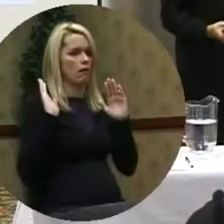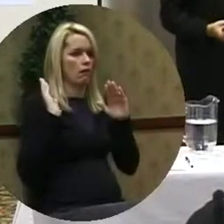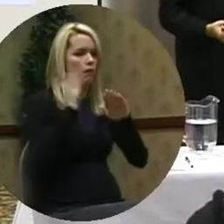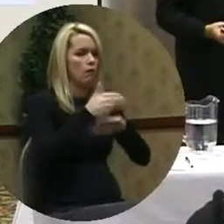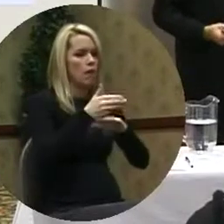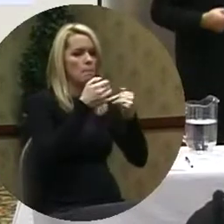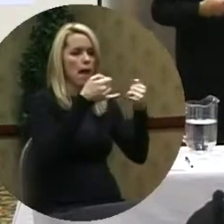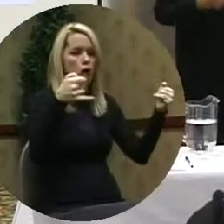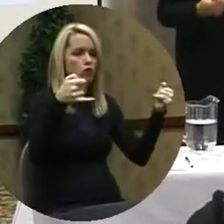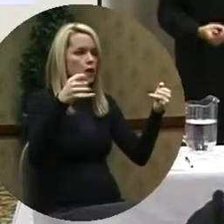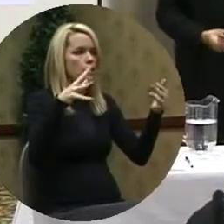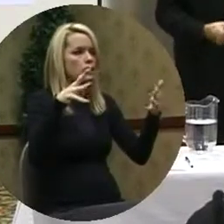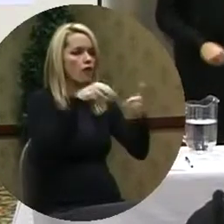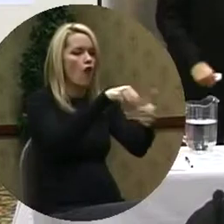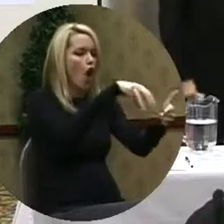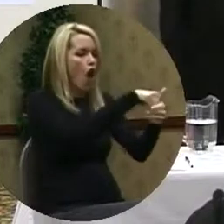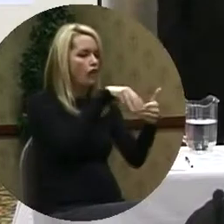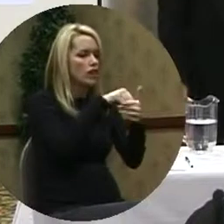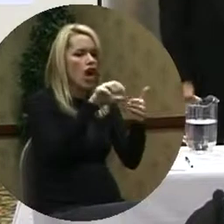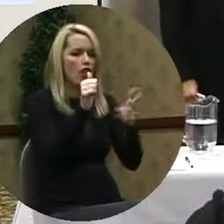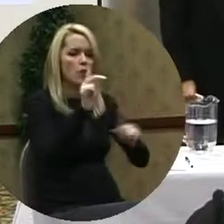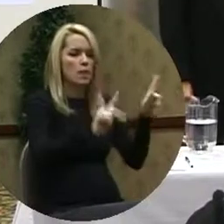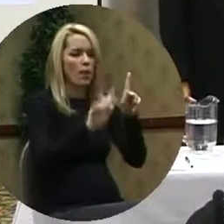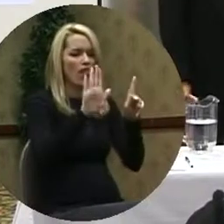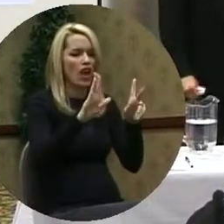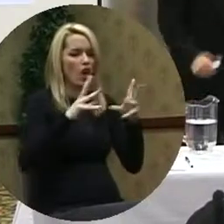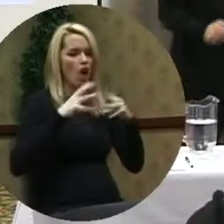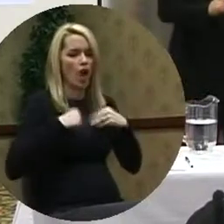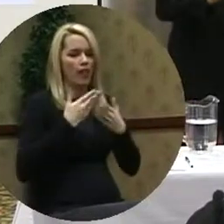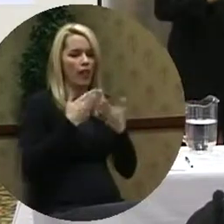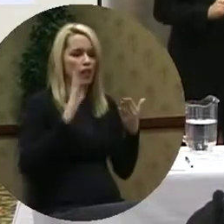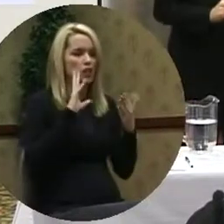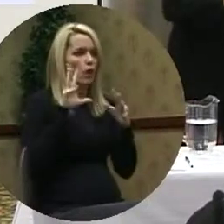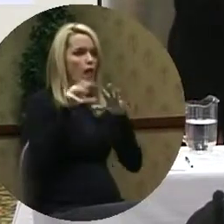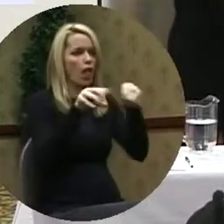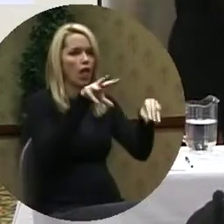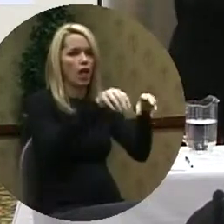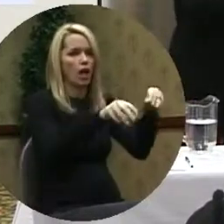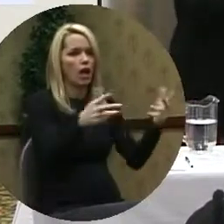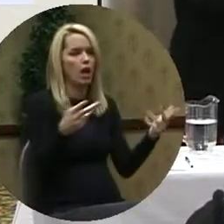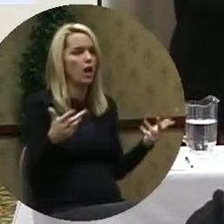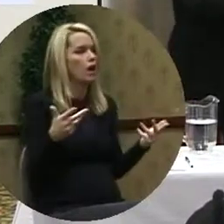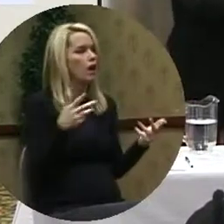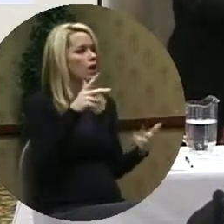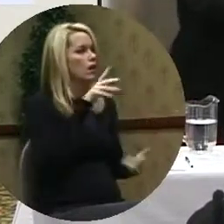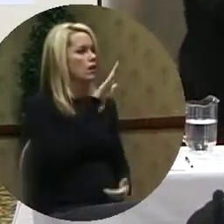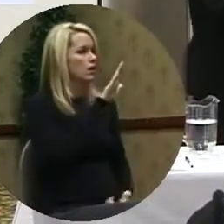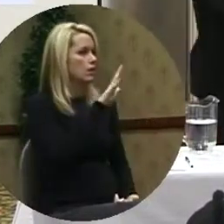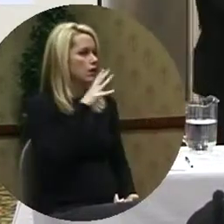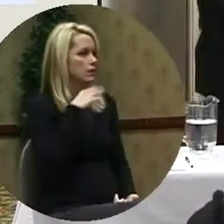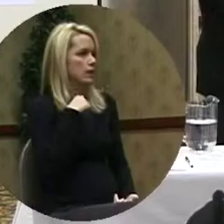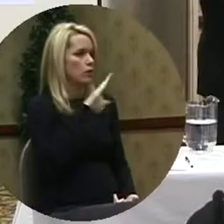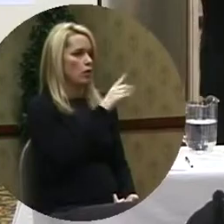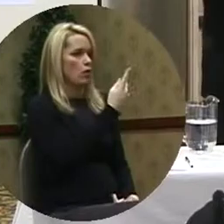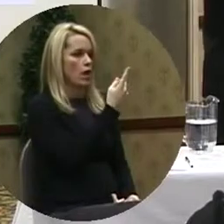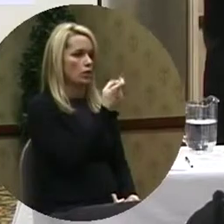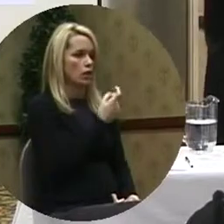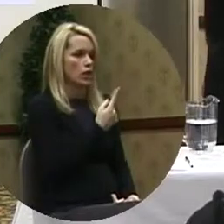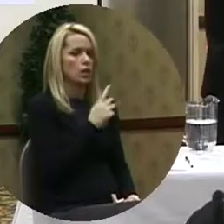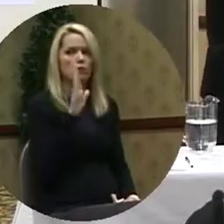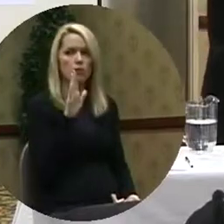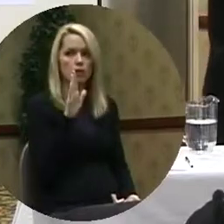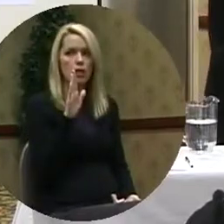other people's things, etc. Mm-hmm. Yeah. So we're going to take a question that I'm going to come back to. I want you to be thinking